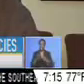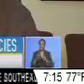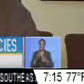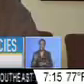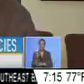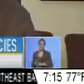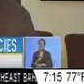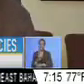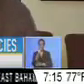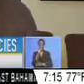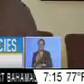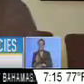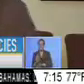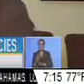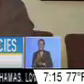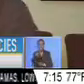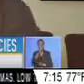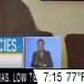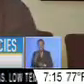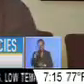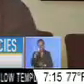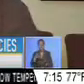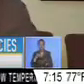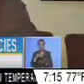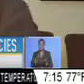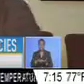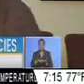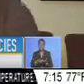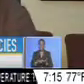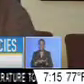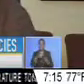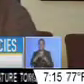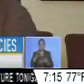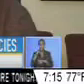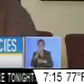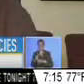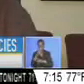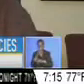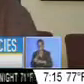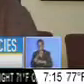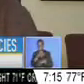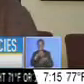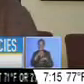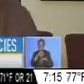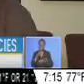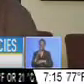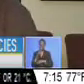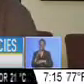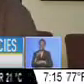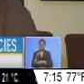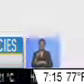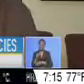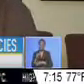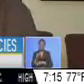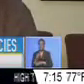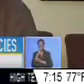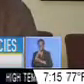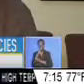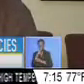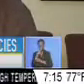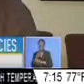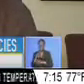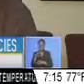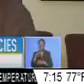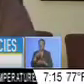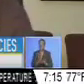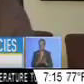this, and we've observed with the Nassau grouper and other species that aggregate to spawn that they're in decline. But there are other things